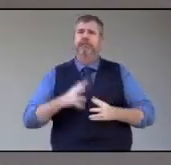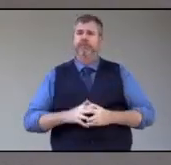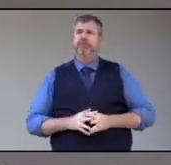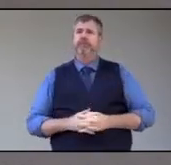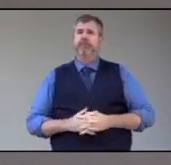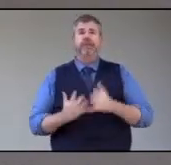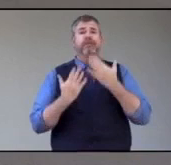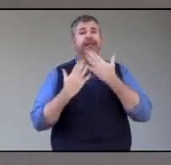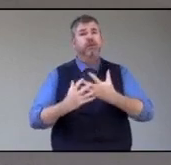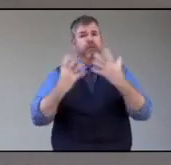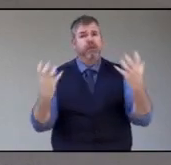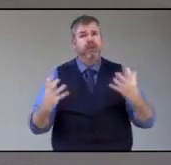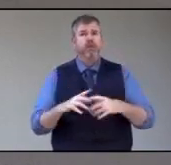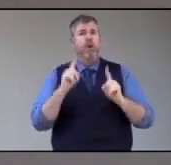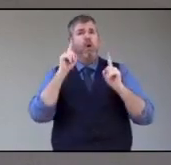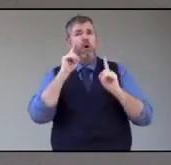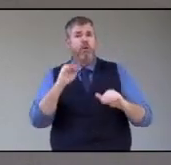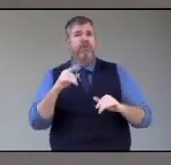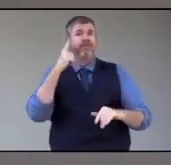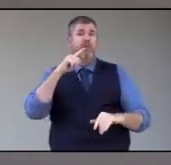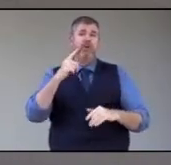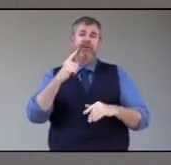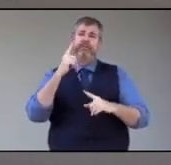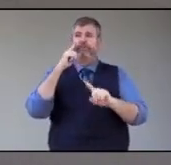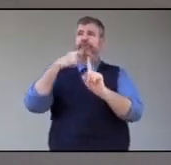better new year.